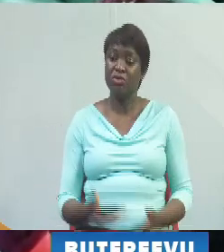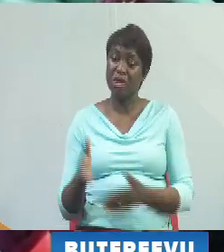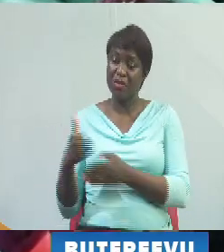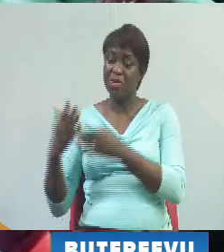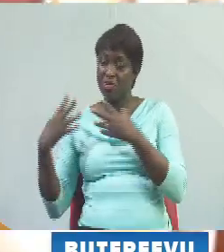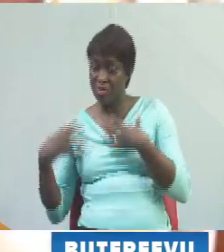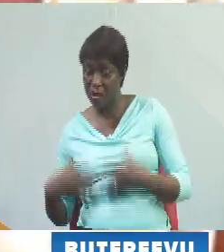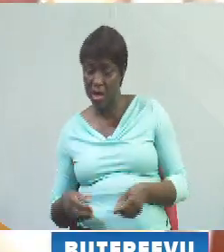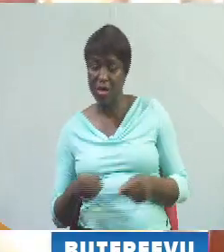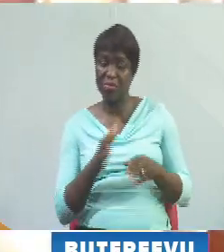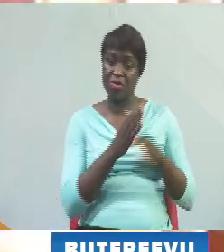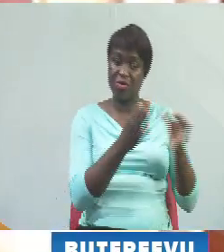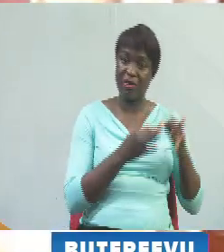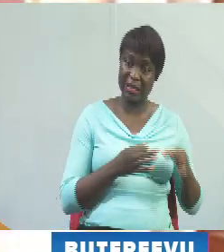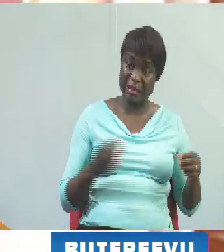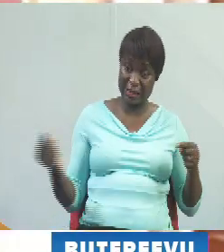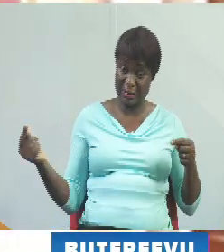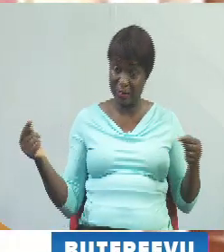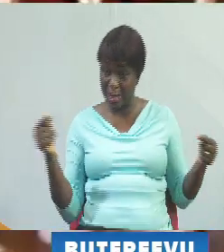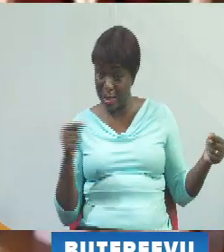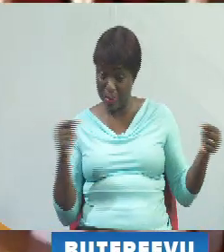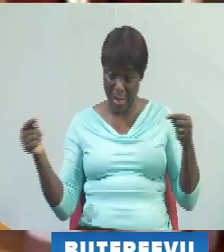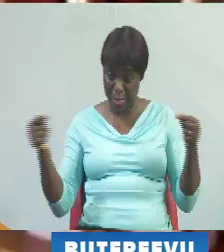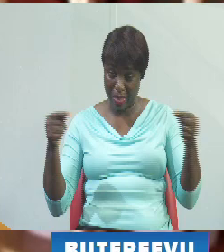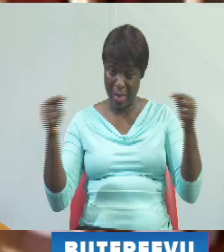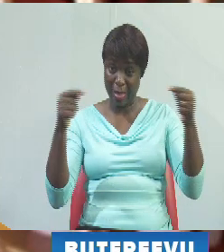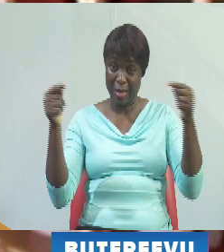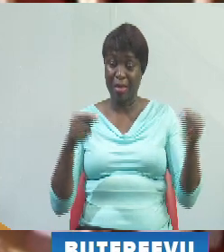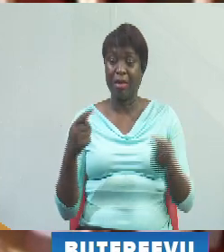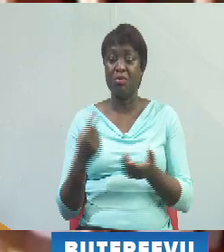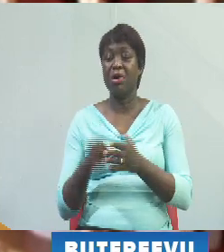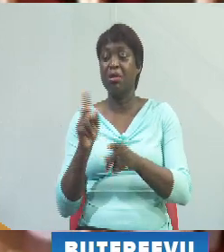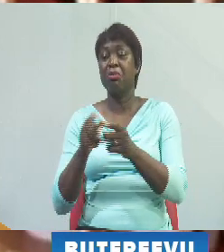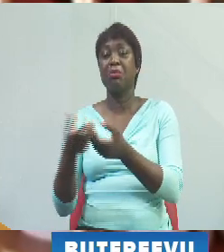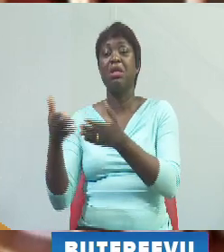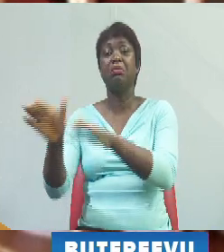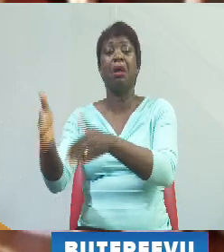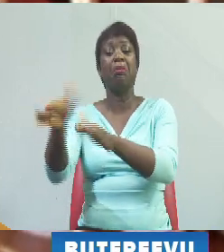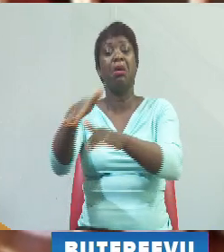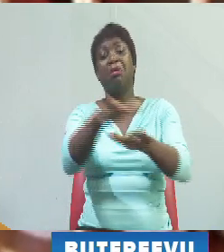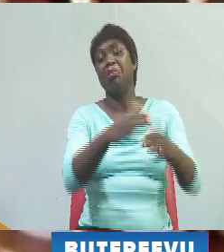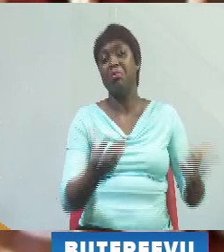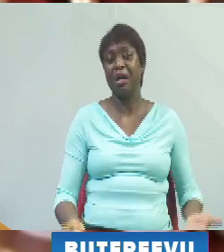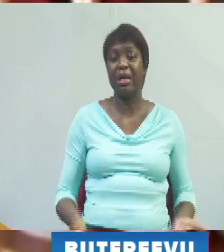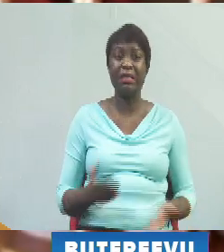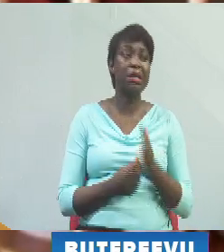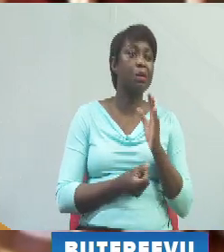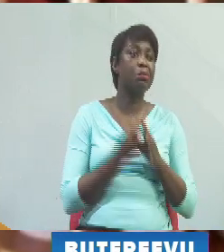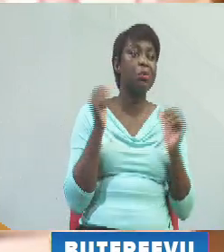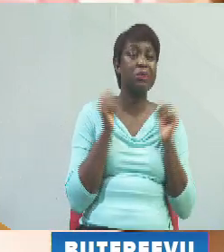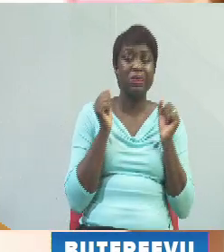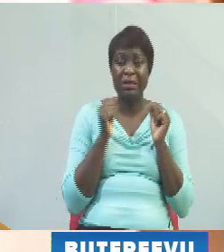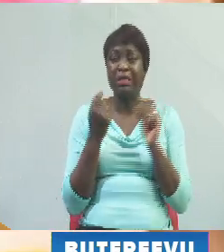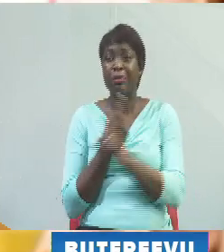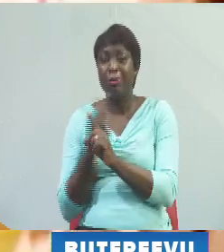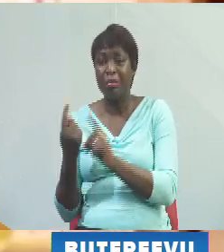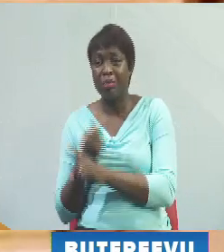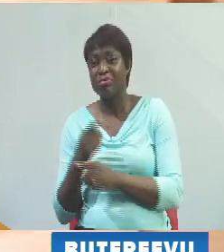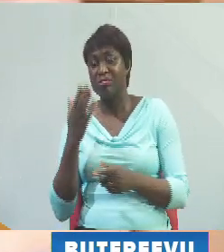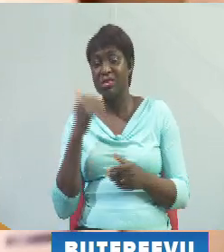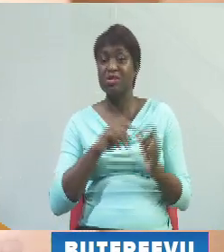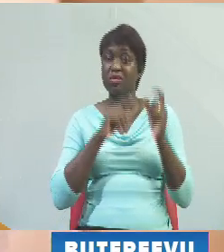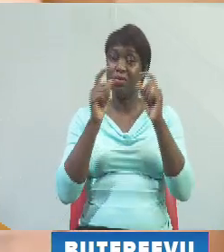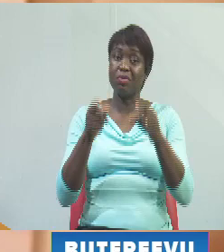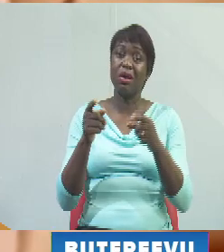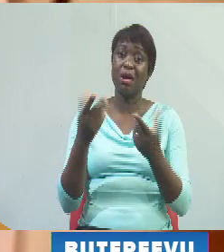y'ebyobulamu n'ey'ebyensimbi omaliriza nga bulese bannayuganda abamu nga bafudde n'okulumwa ennyo endwadde ezitali zimu era kwe kulagira ssaabaminisita